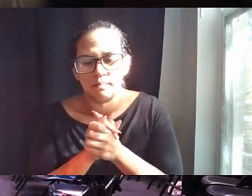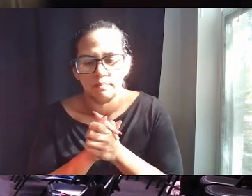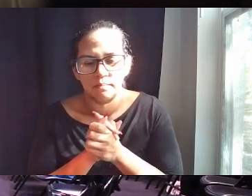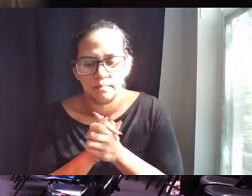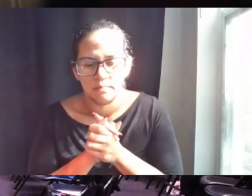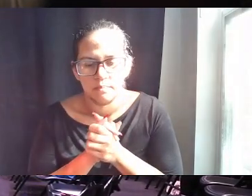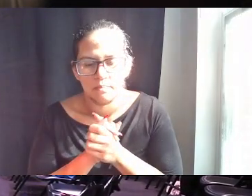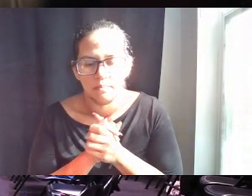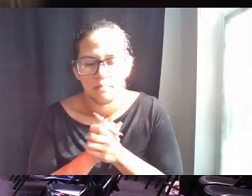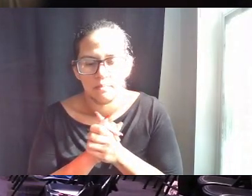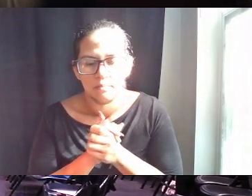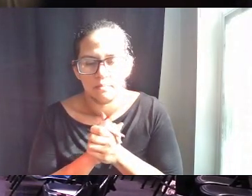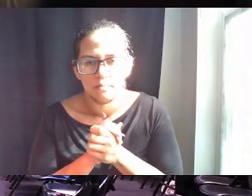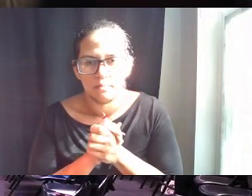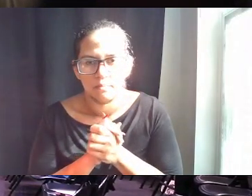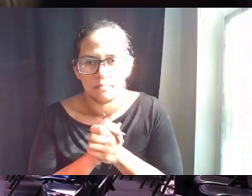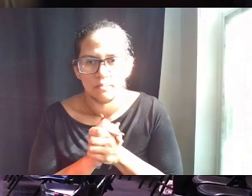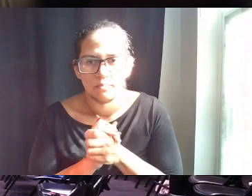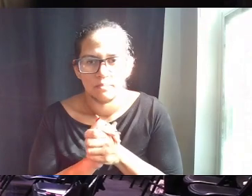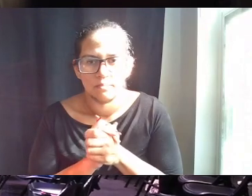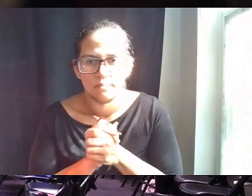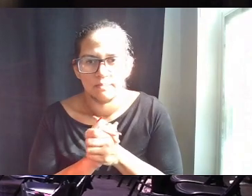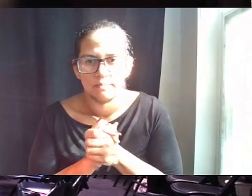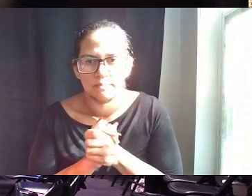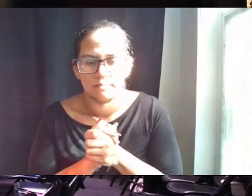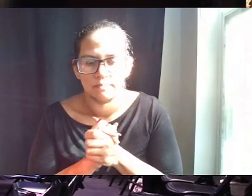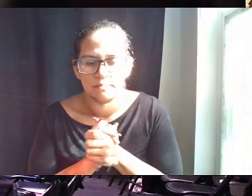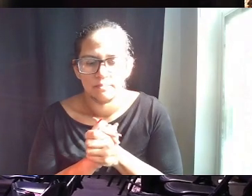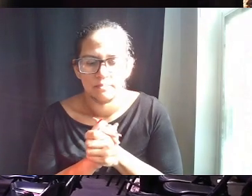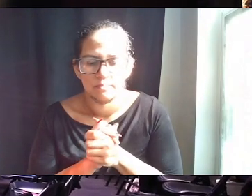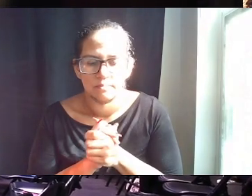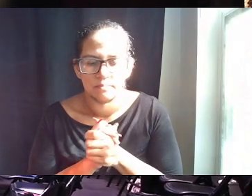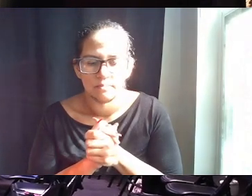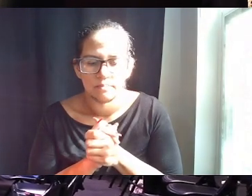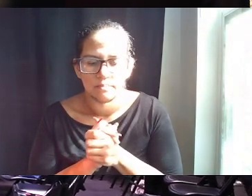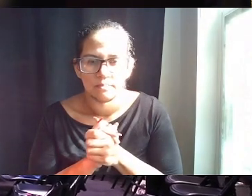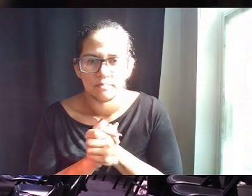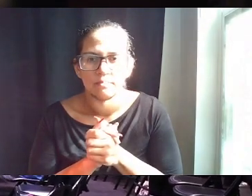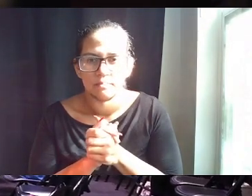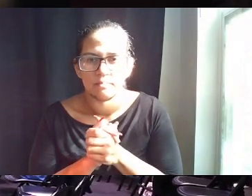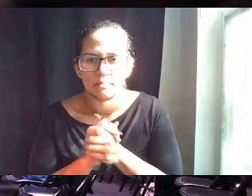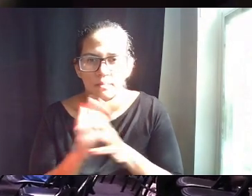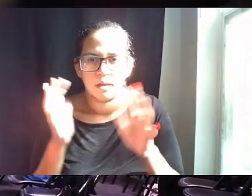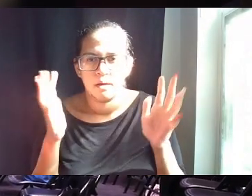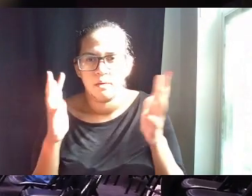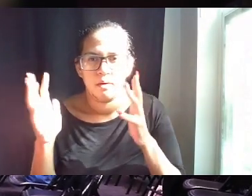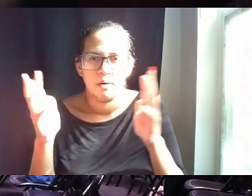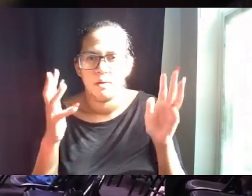Here.